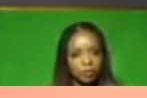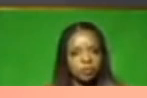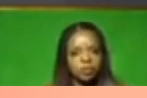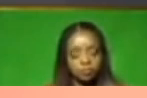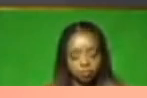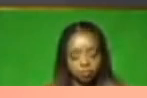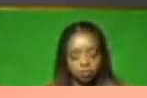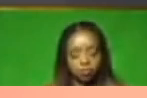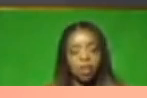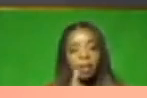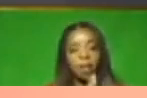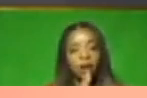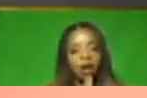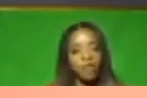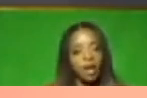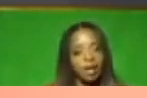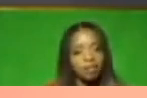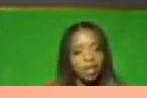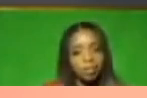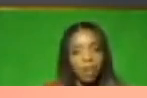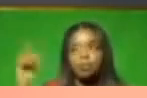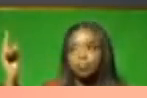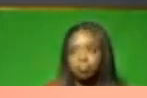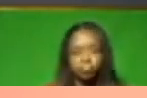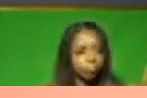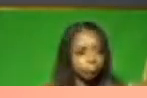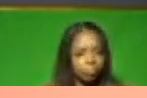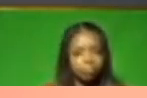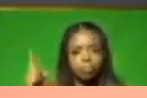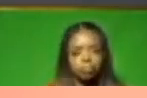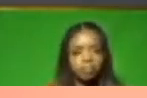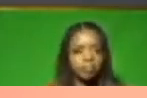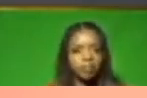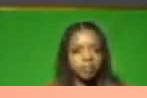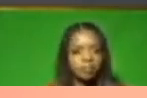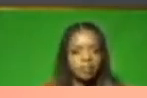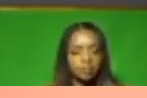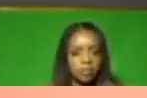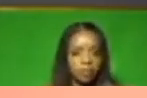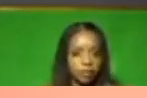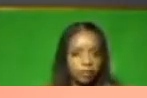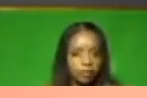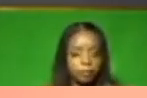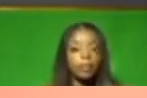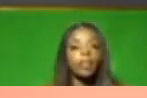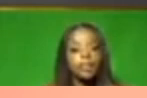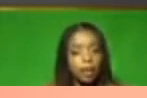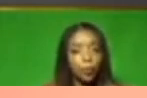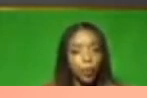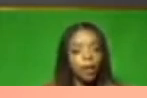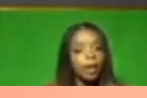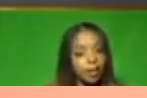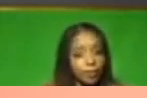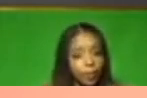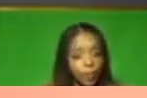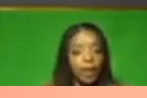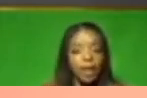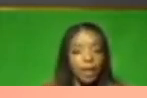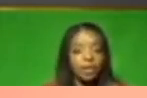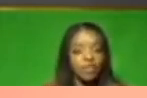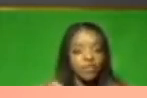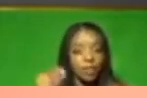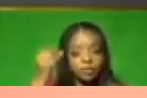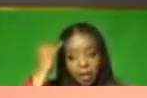of private investment in infrastructure and support to the work and the investment initiatives that